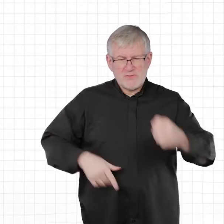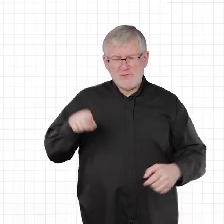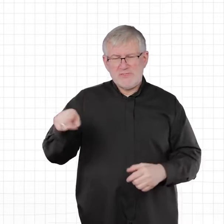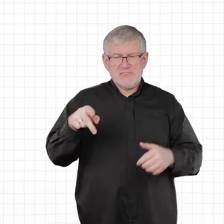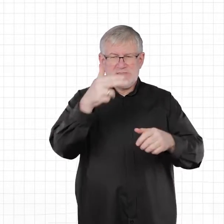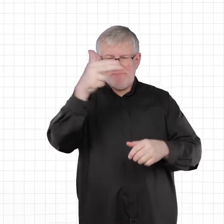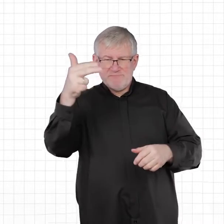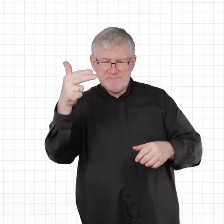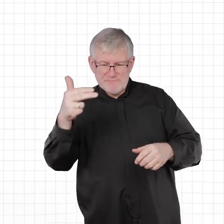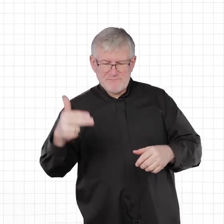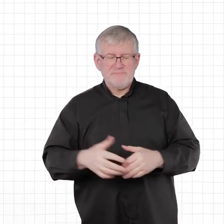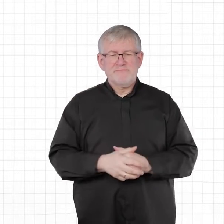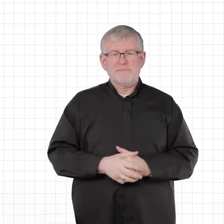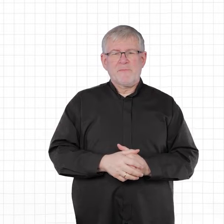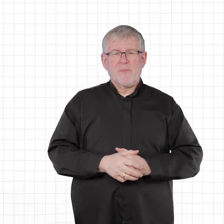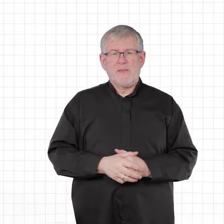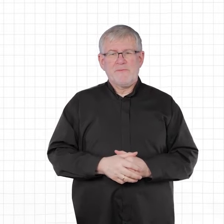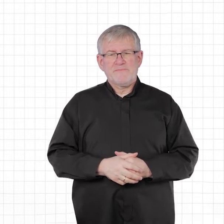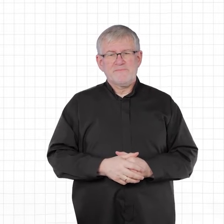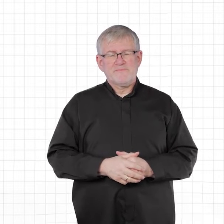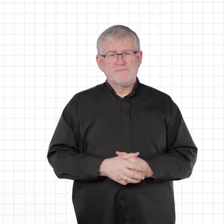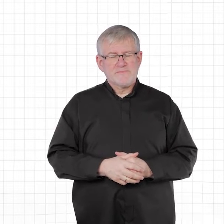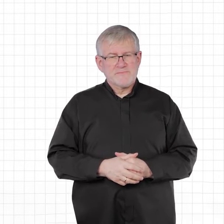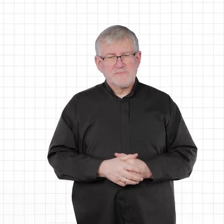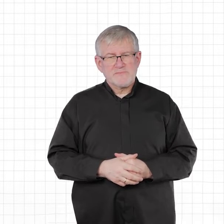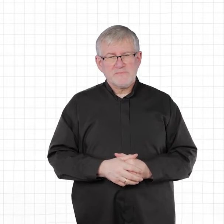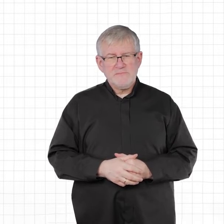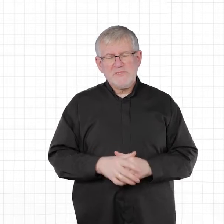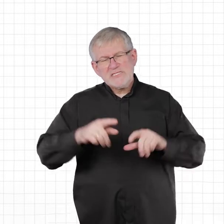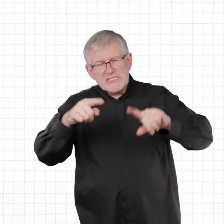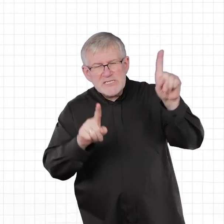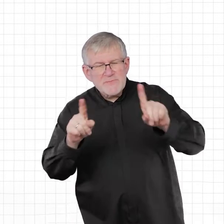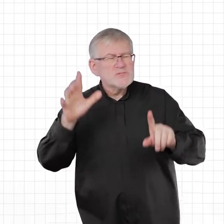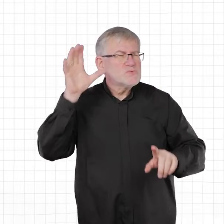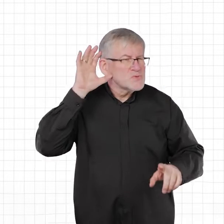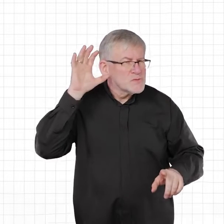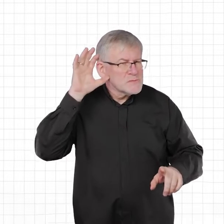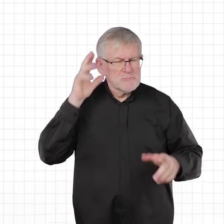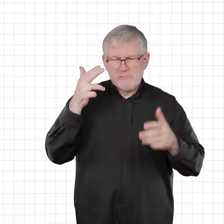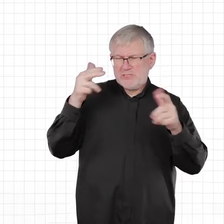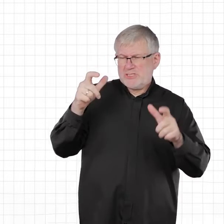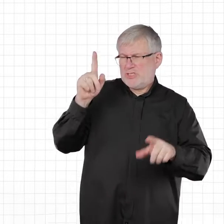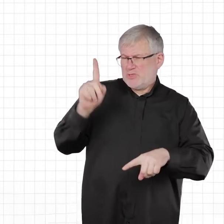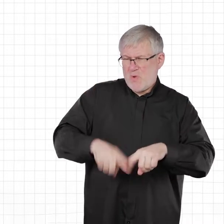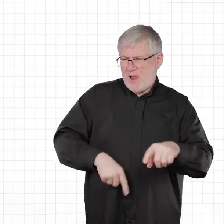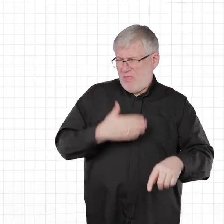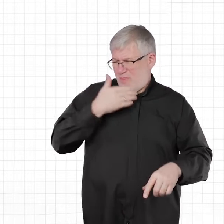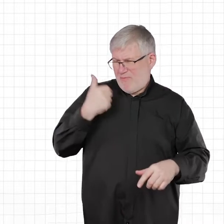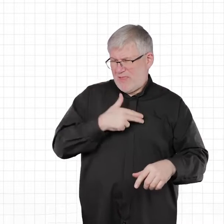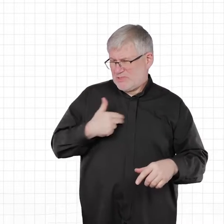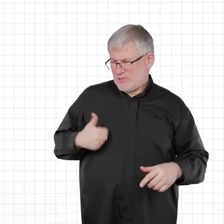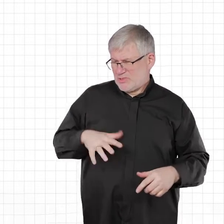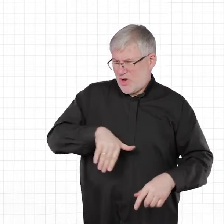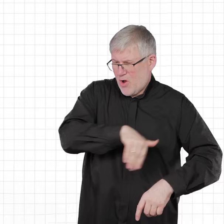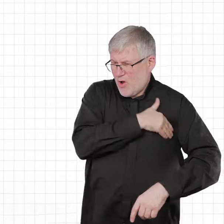about giving many possibilities. I have workshops, I have lectures, I provide pilot projects, I